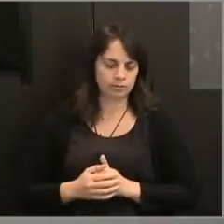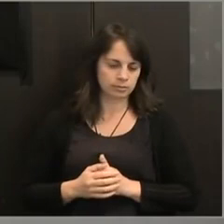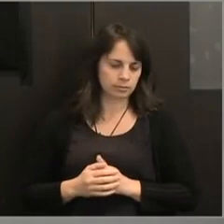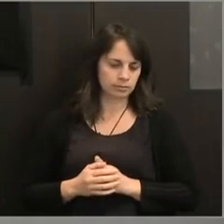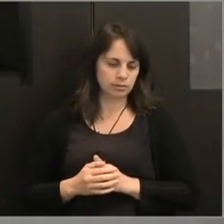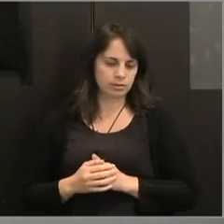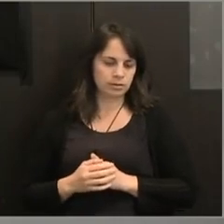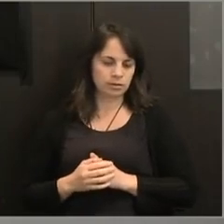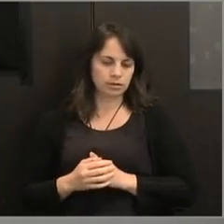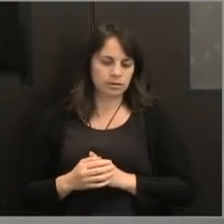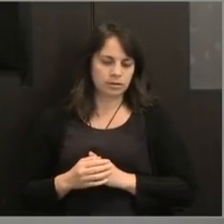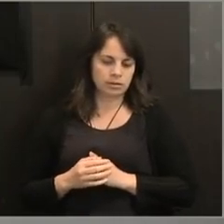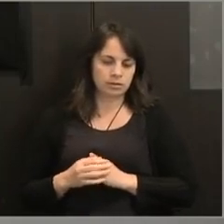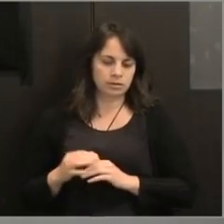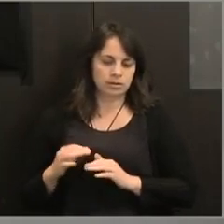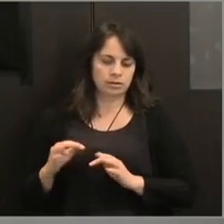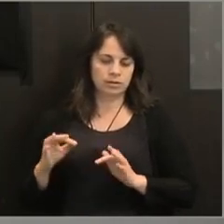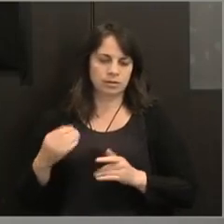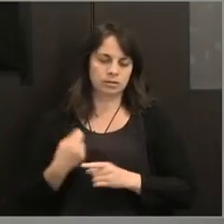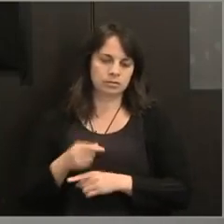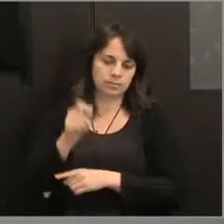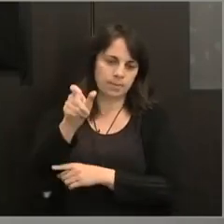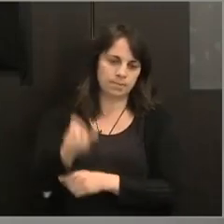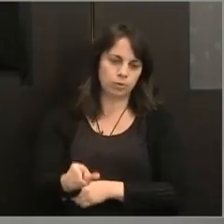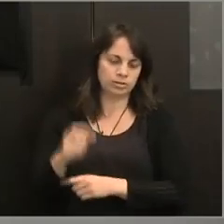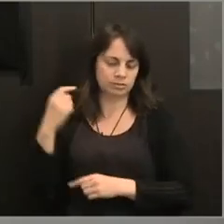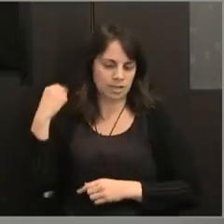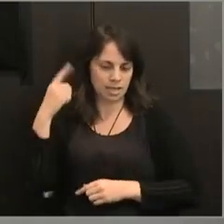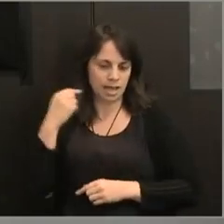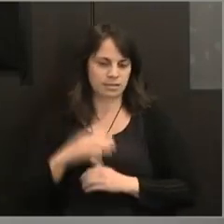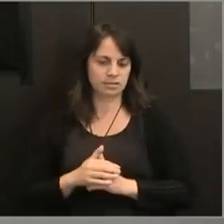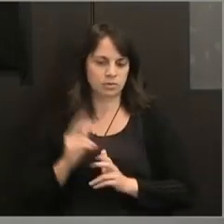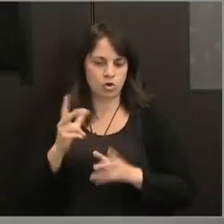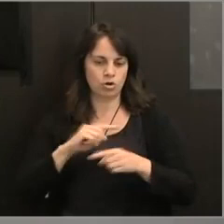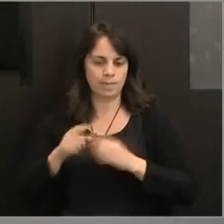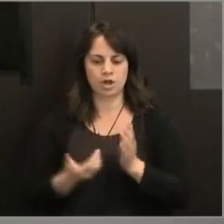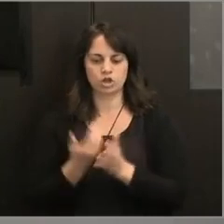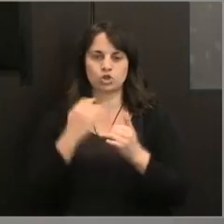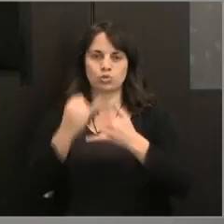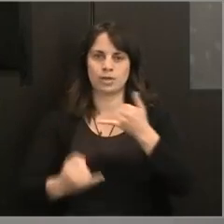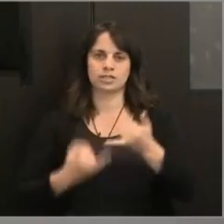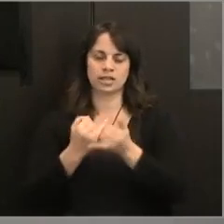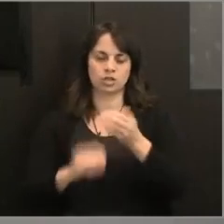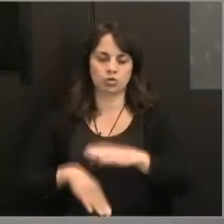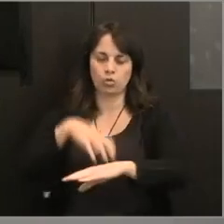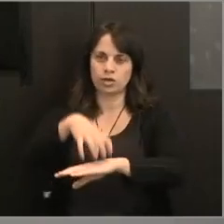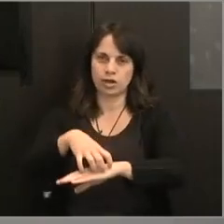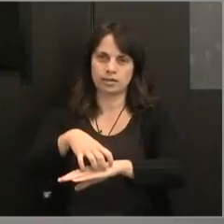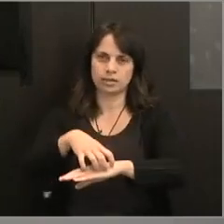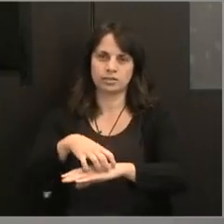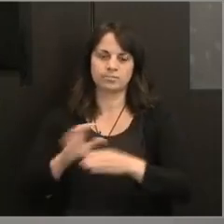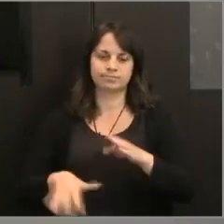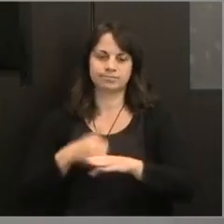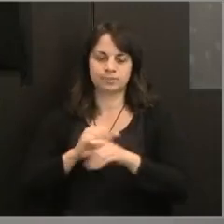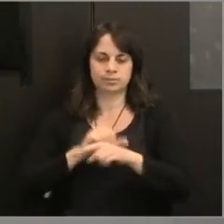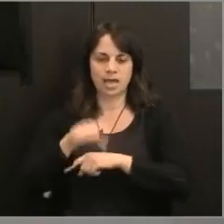in London, heard about a new international organisation that had been established after the First World